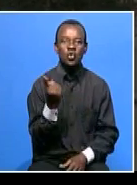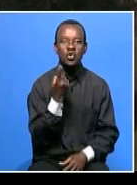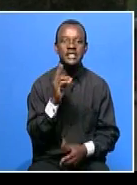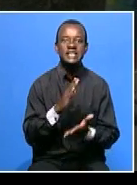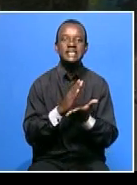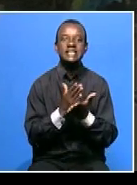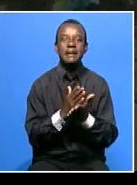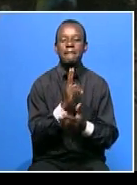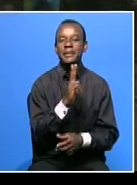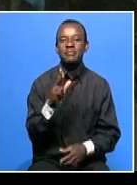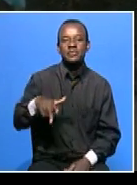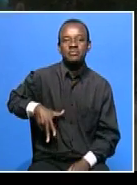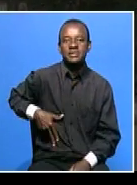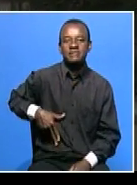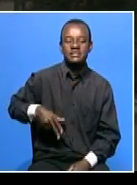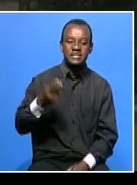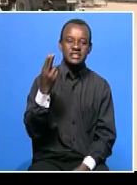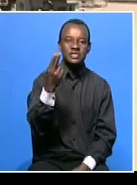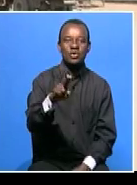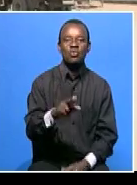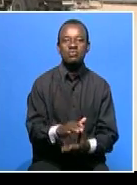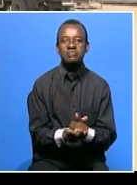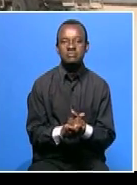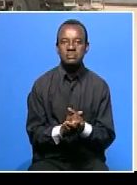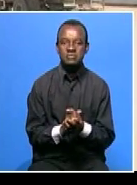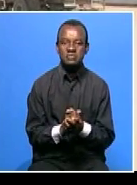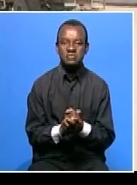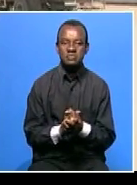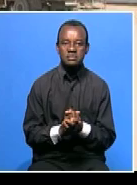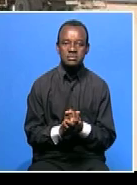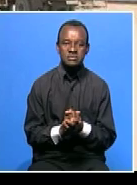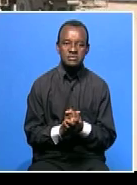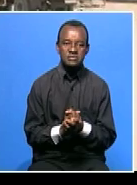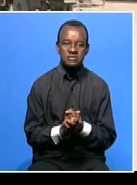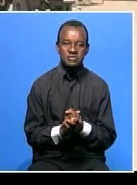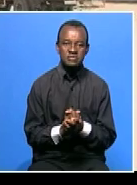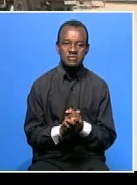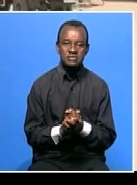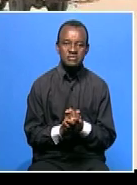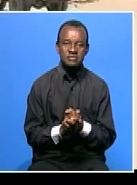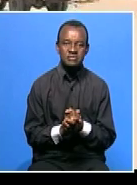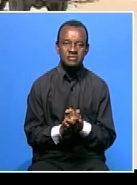towns as well as in conservancies. Blanche Correses, NBC News.